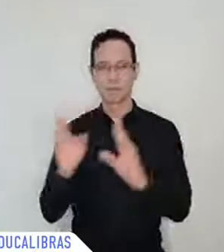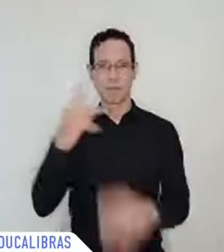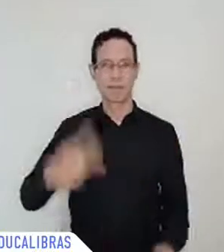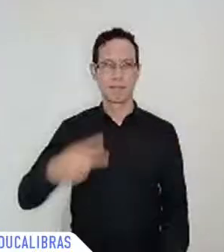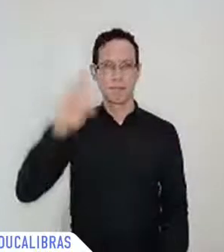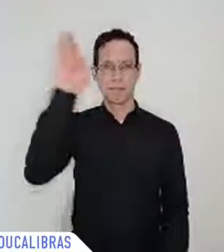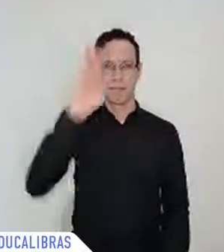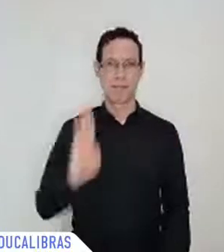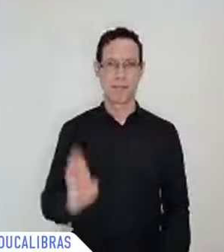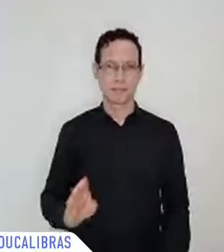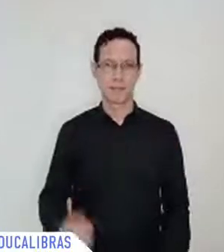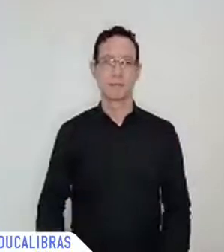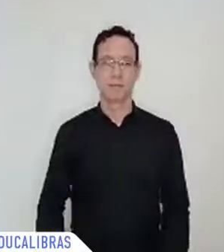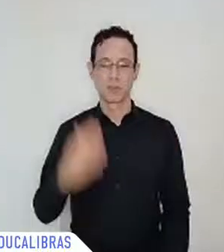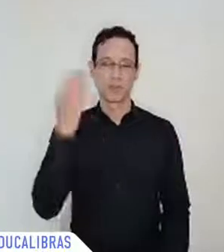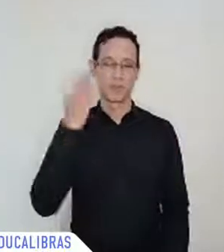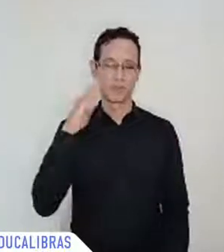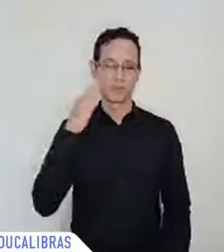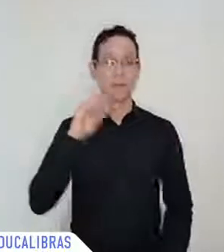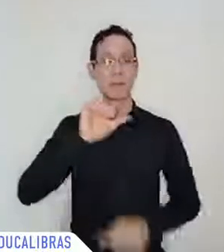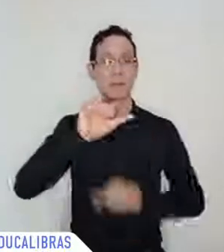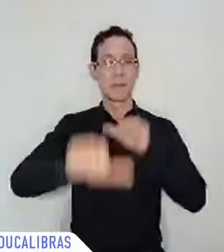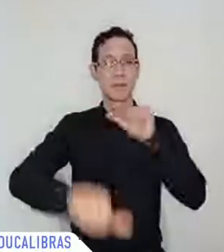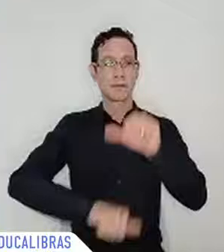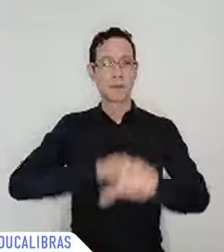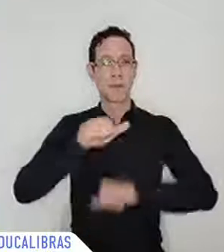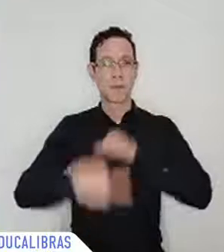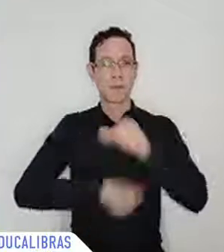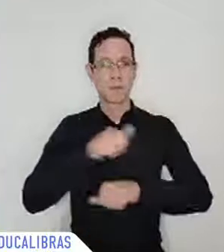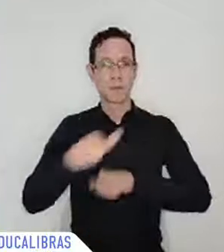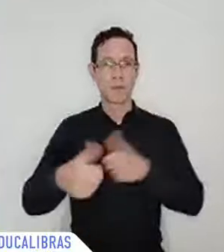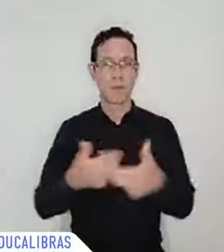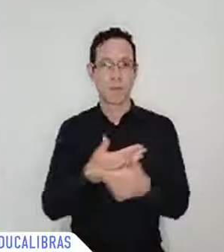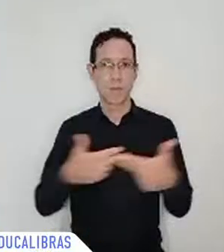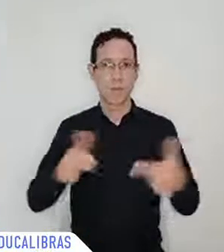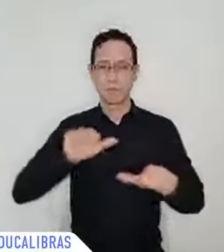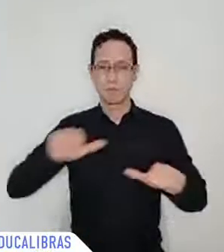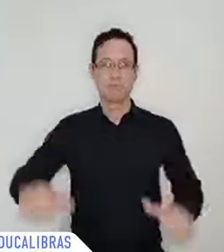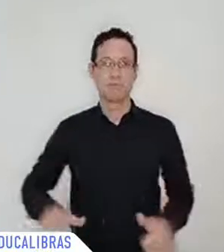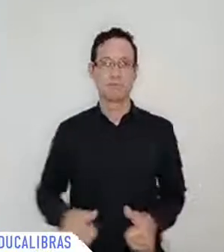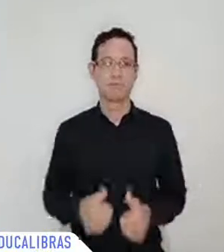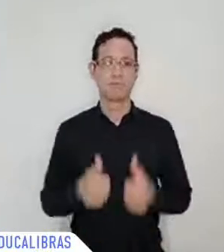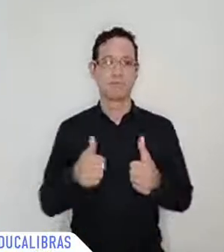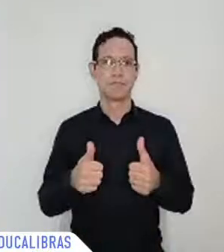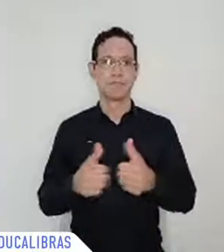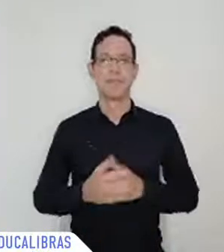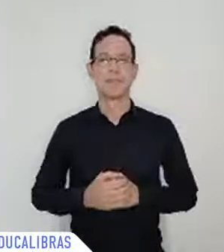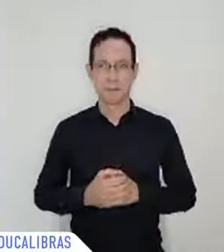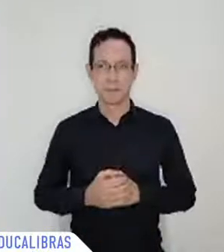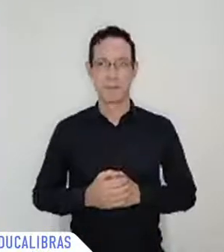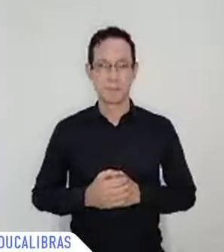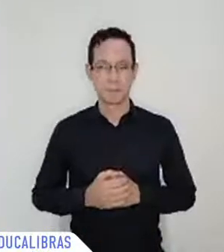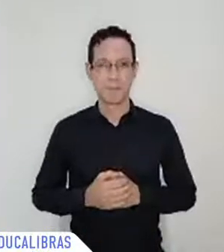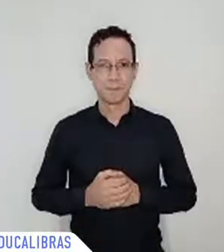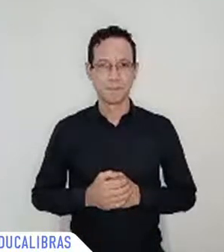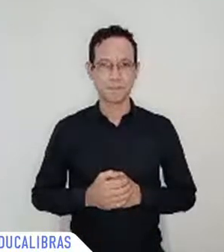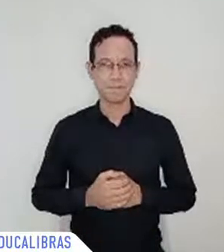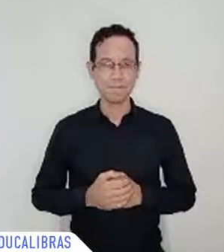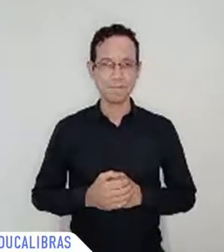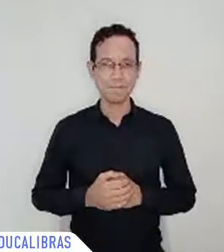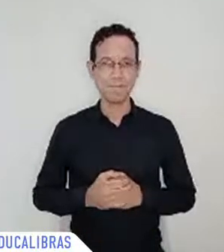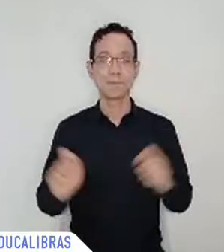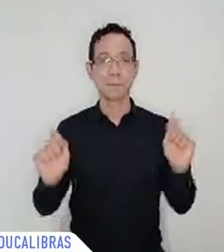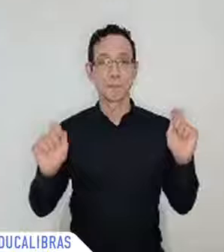legacy and bring that to Brazil and try to transform all that